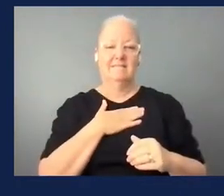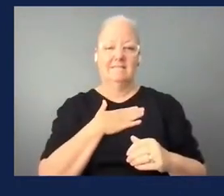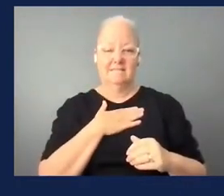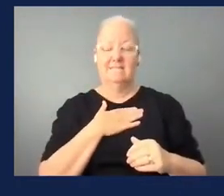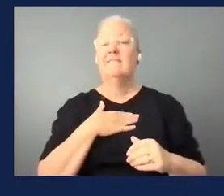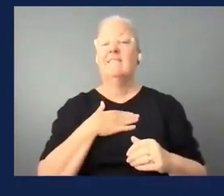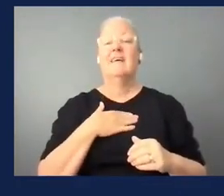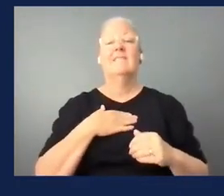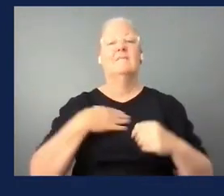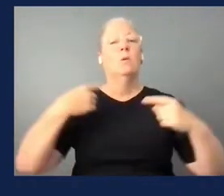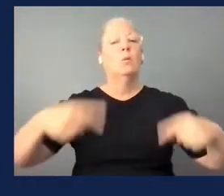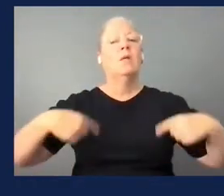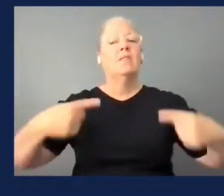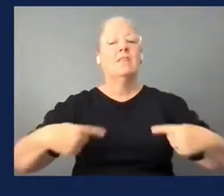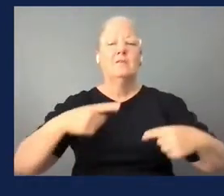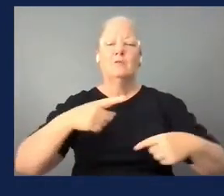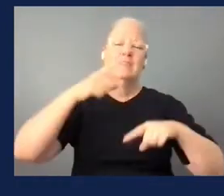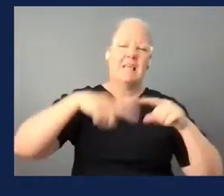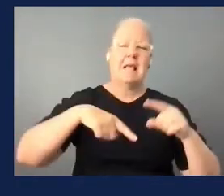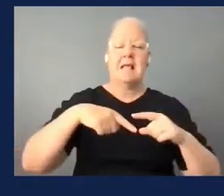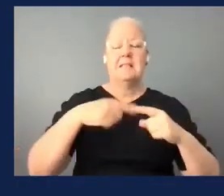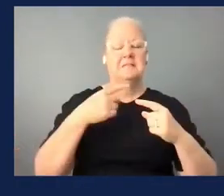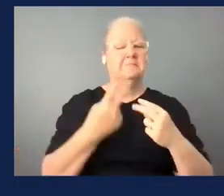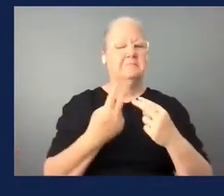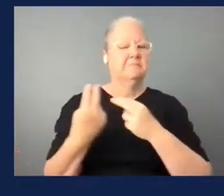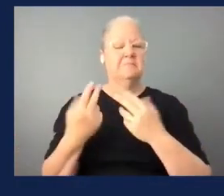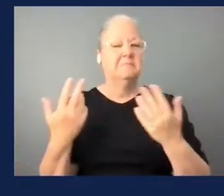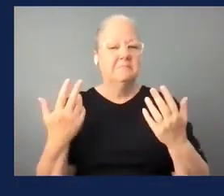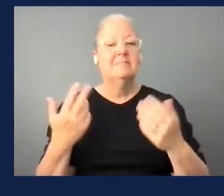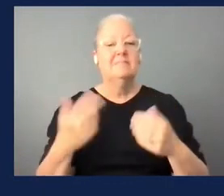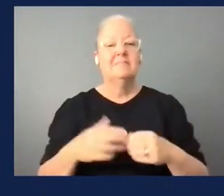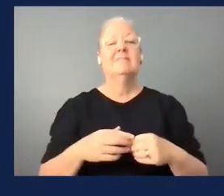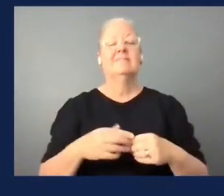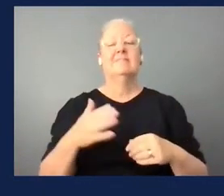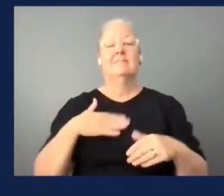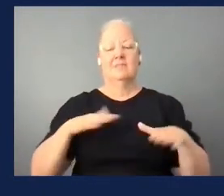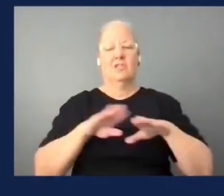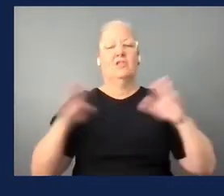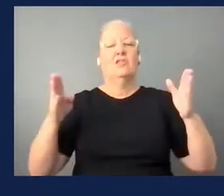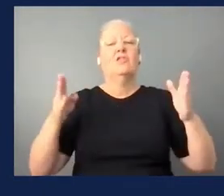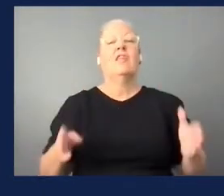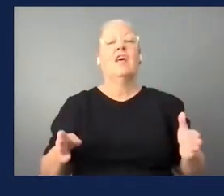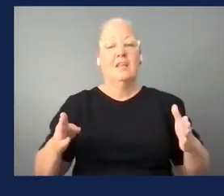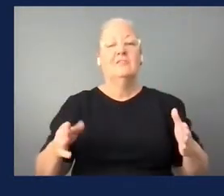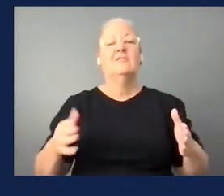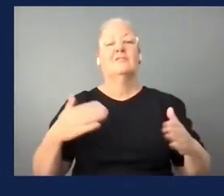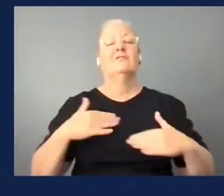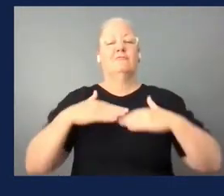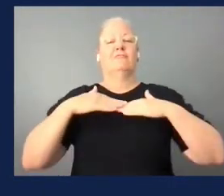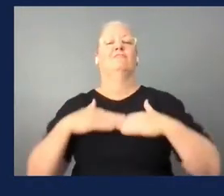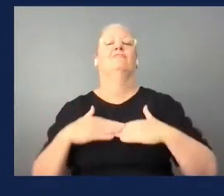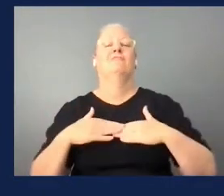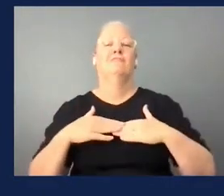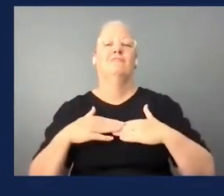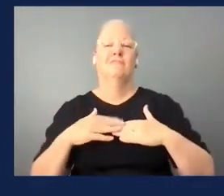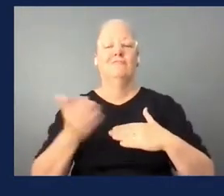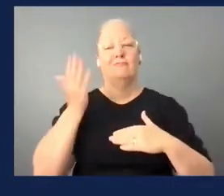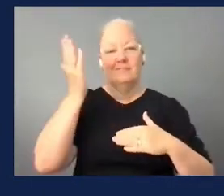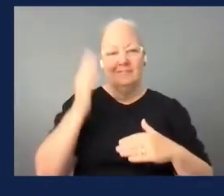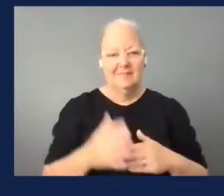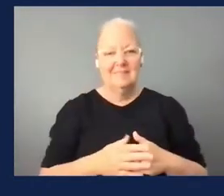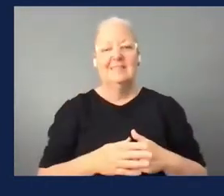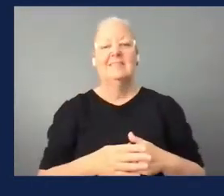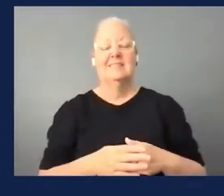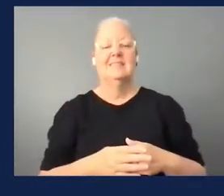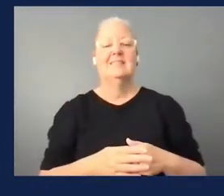although you can't see that now because I'm sitting on my desk chair. My presentation goes about attending women's football games as